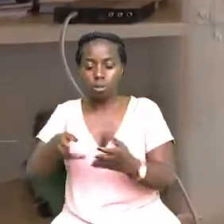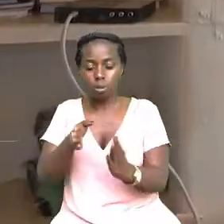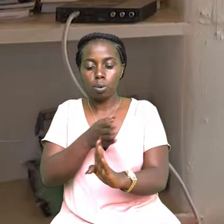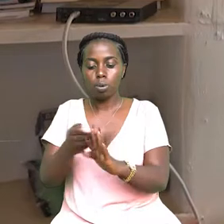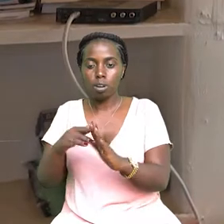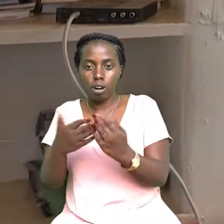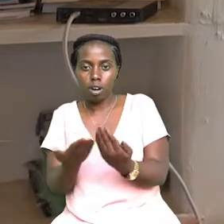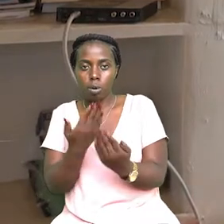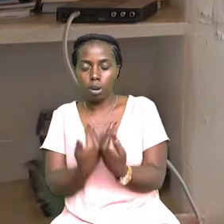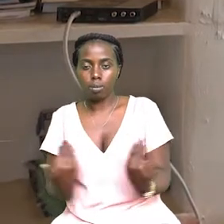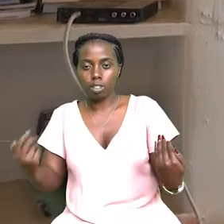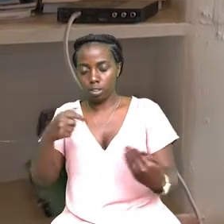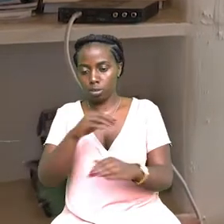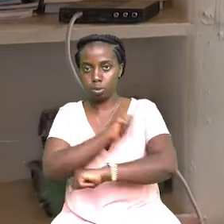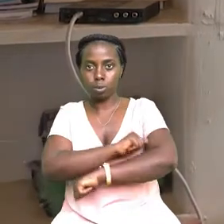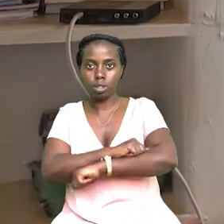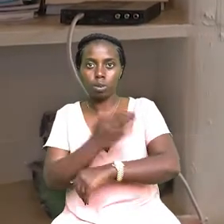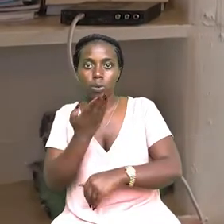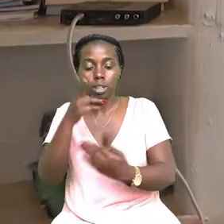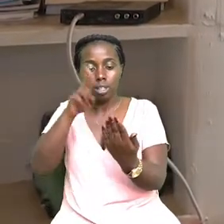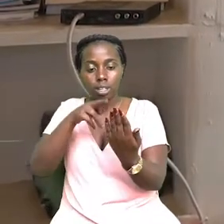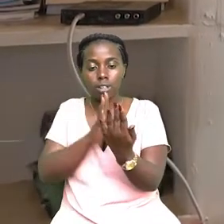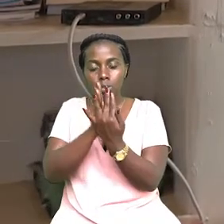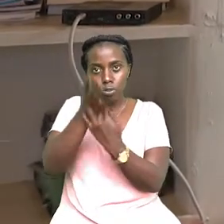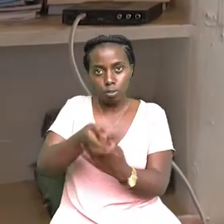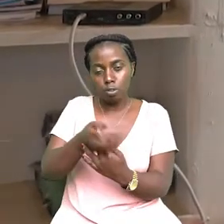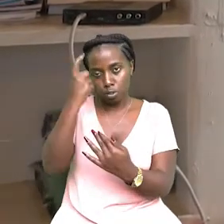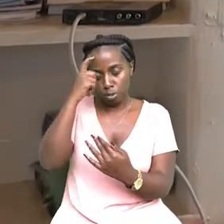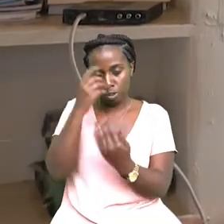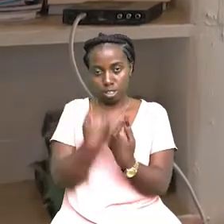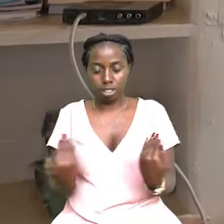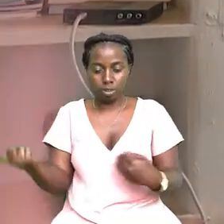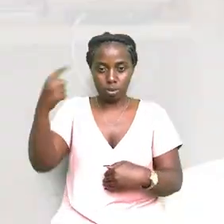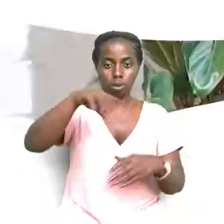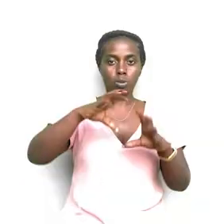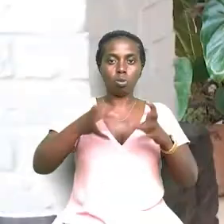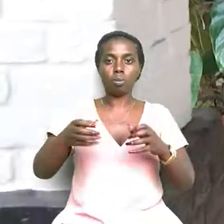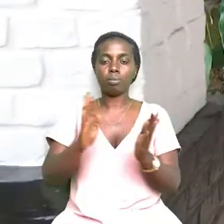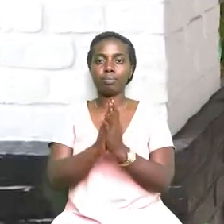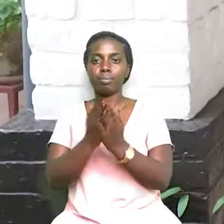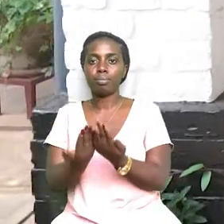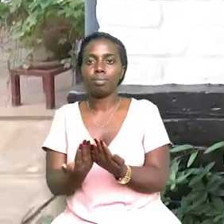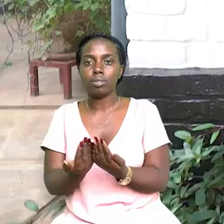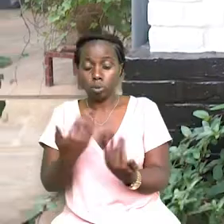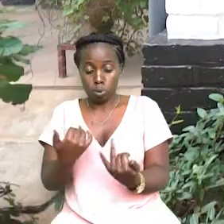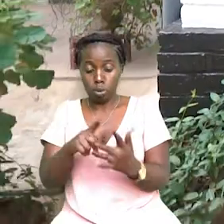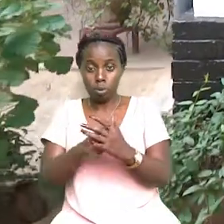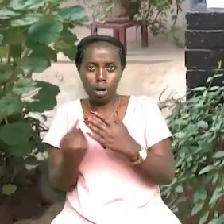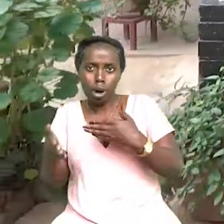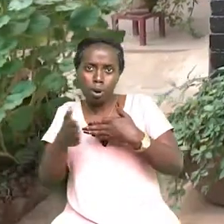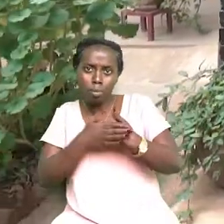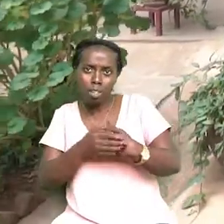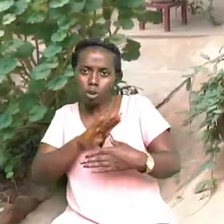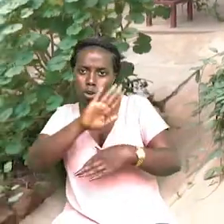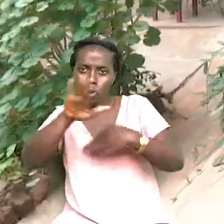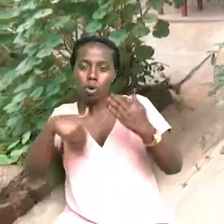to the children at school where they read for the children and they come back to the community libraries. We are beginning to cross